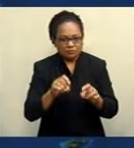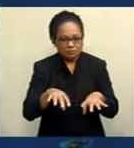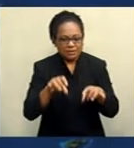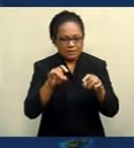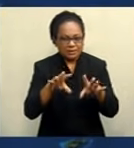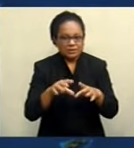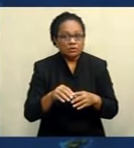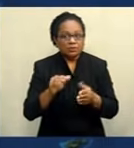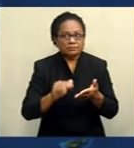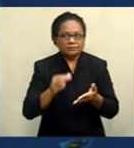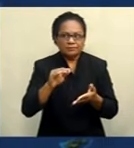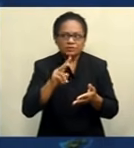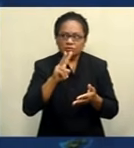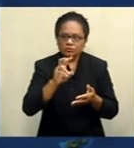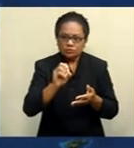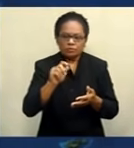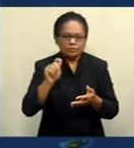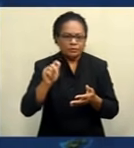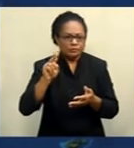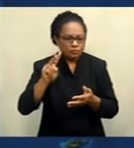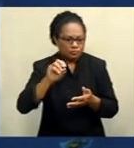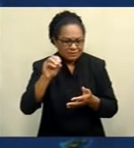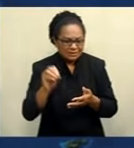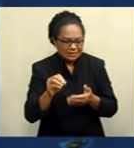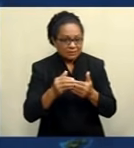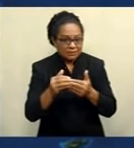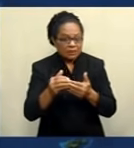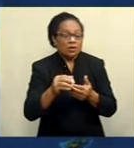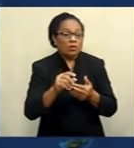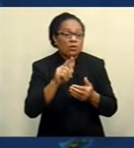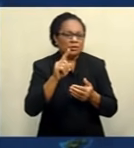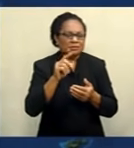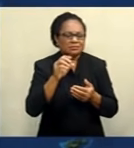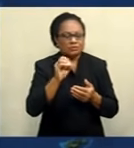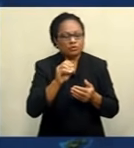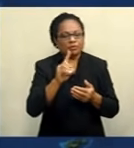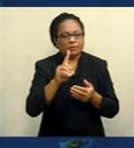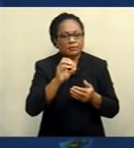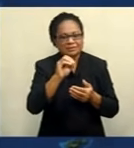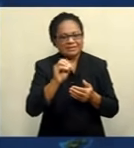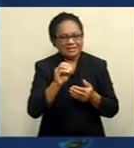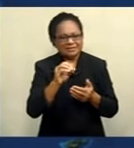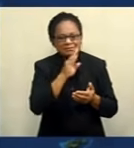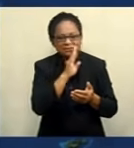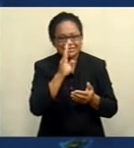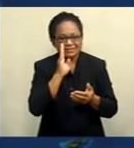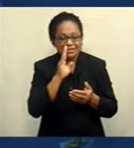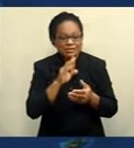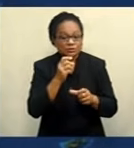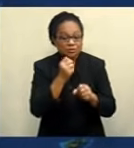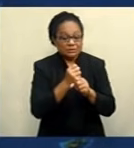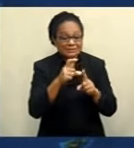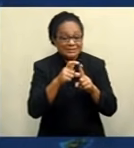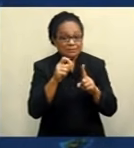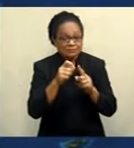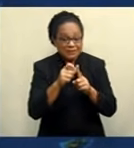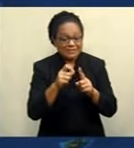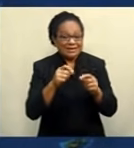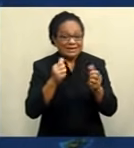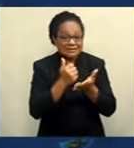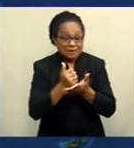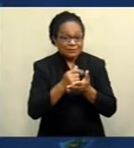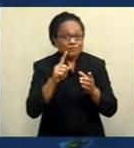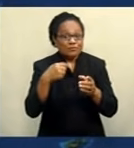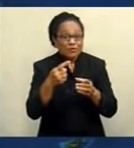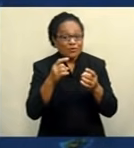second quarter, well short of the forecast of 1%. Australia will be releasing their GDP numbers tomorrow. The event is